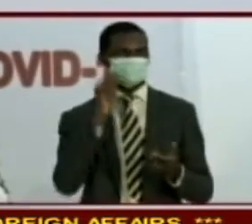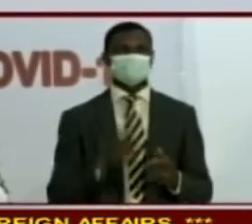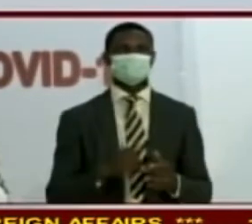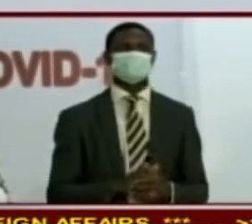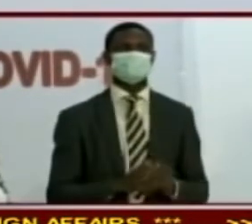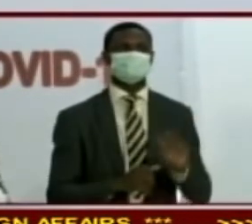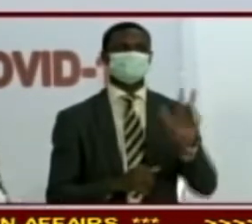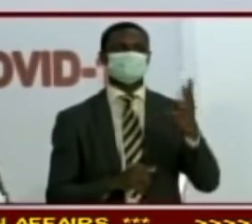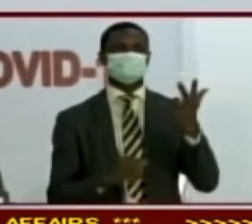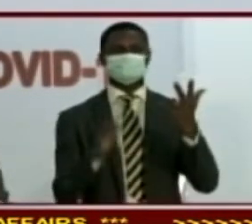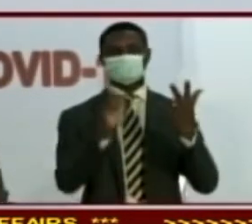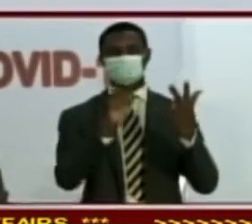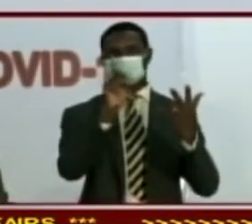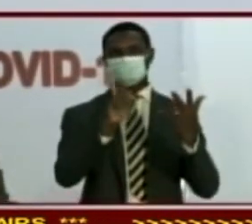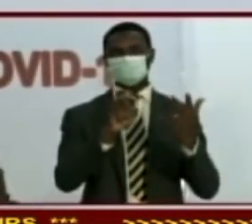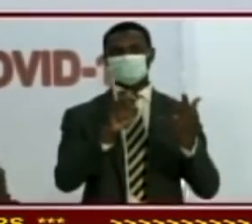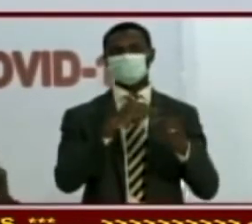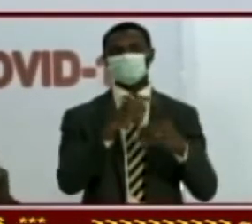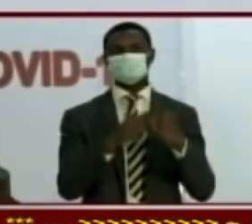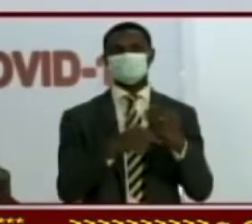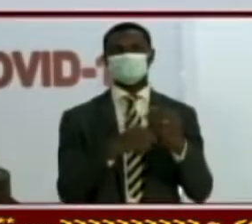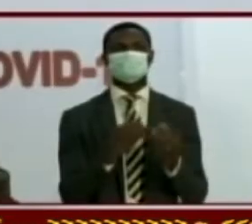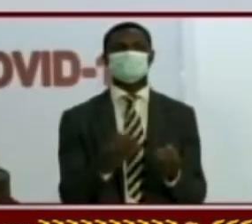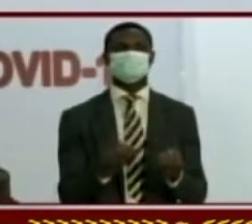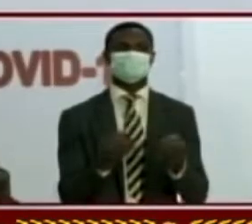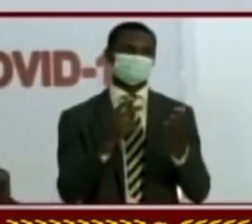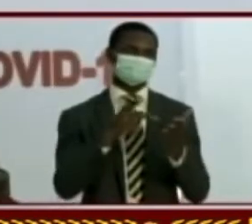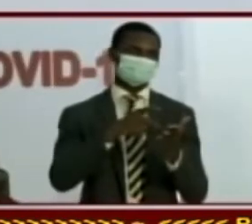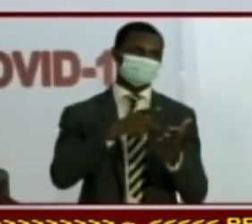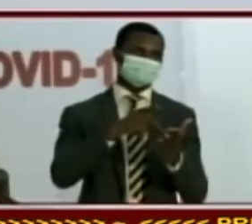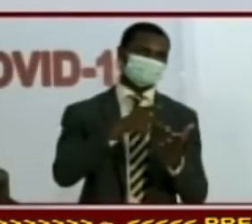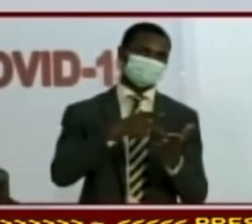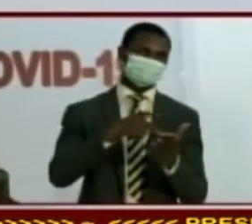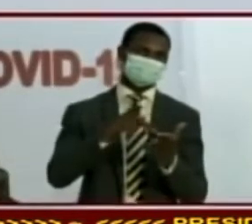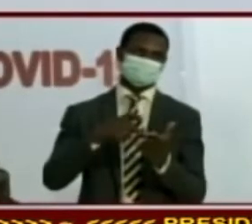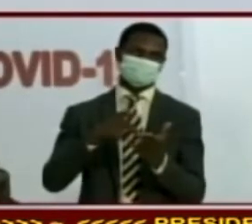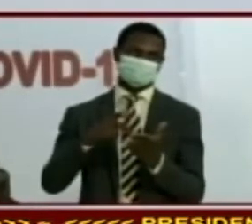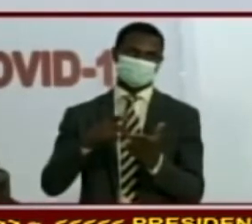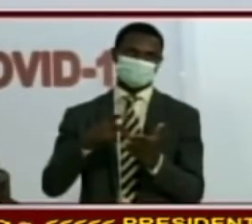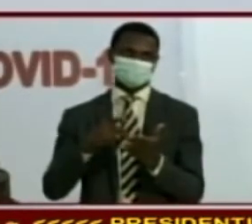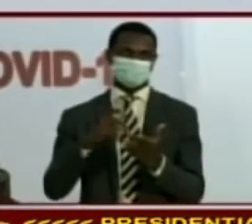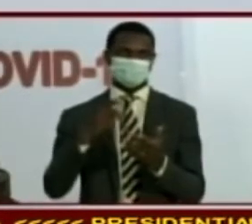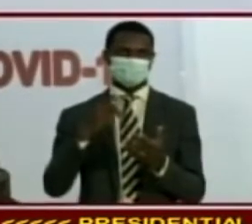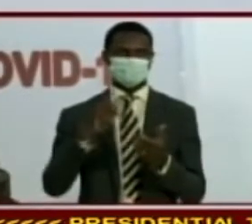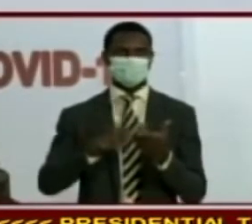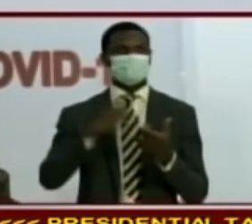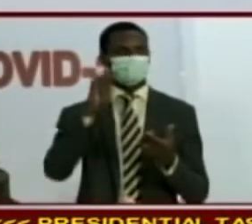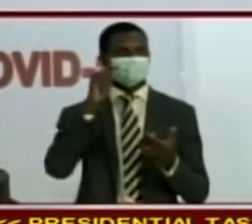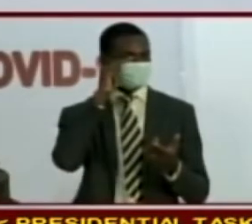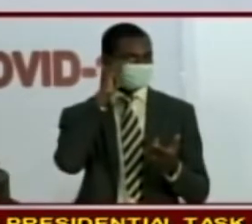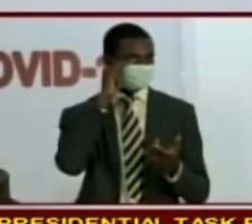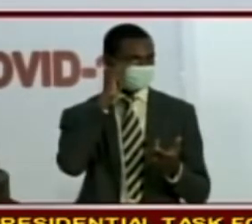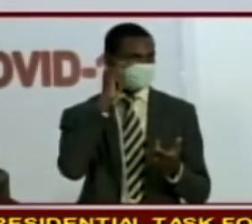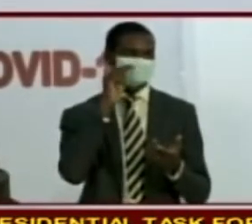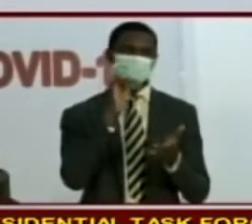question was in regards to compensation to Nigerians who were caught up in Guangzhou